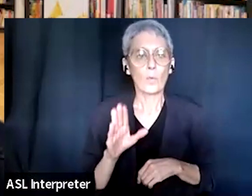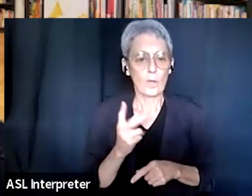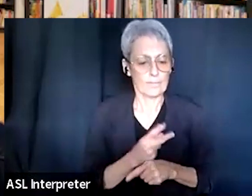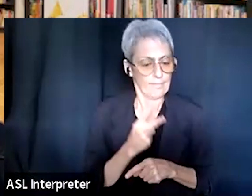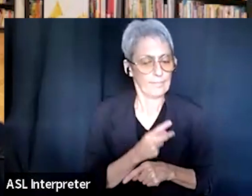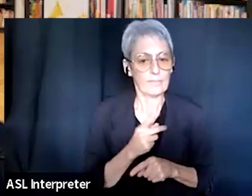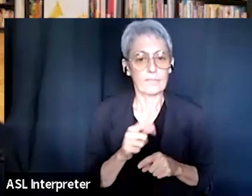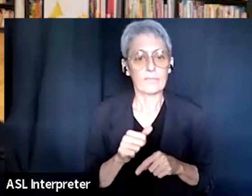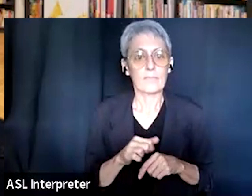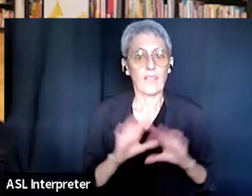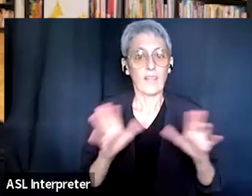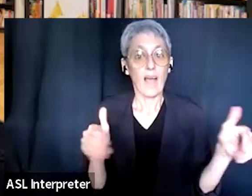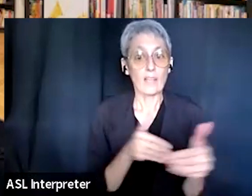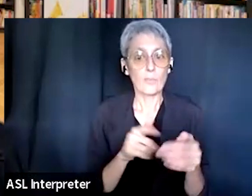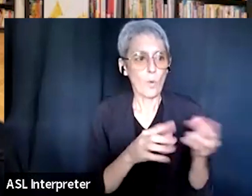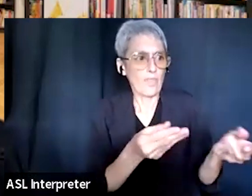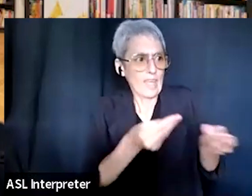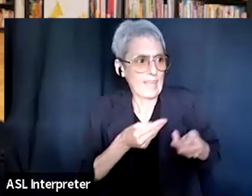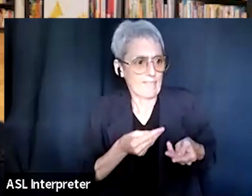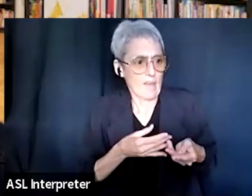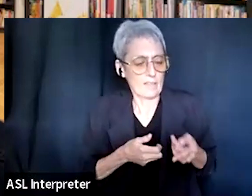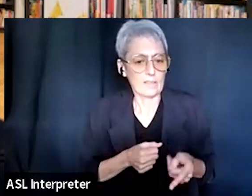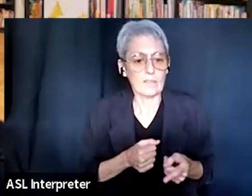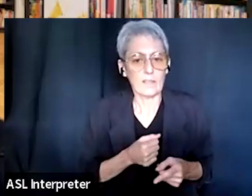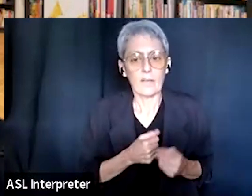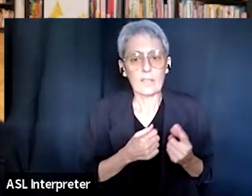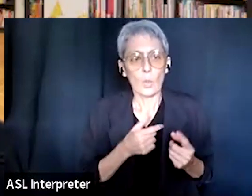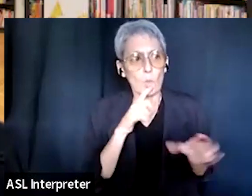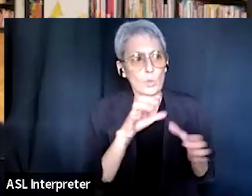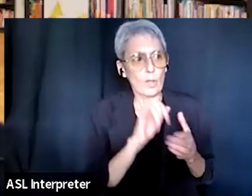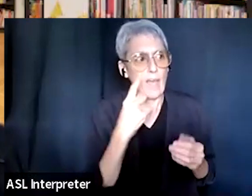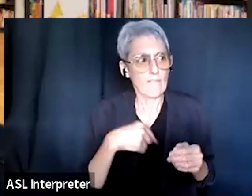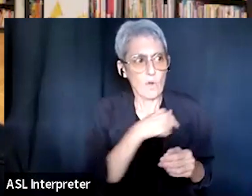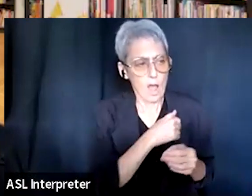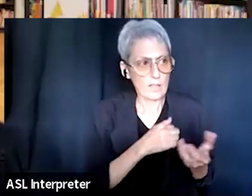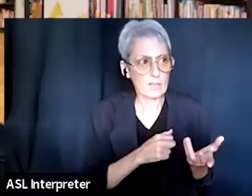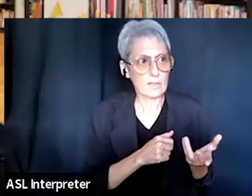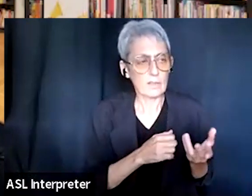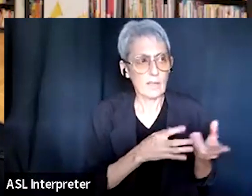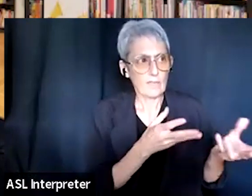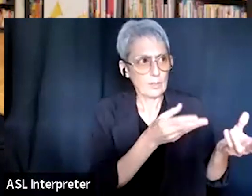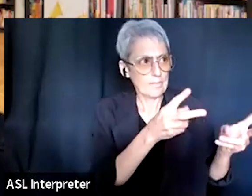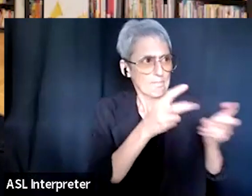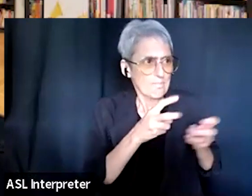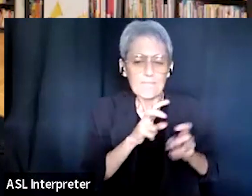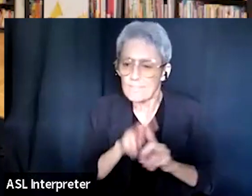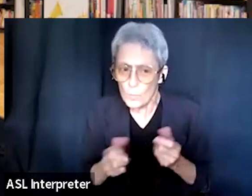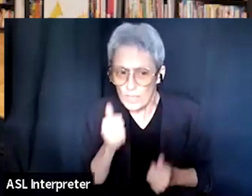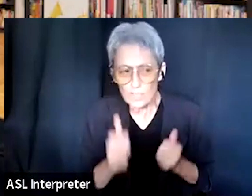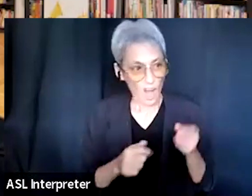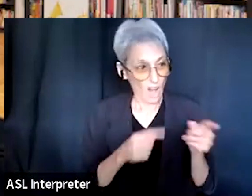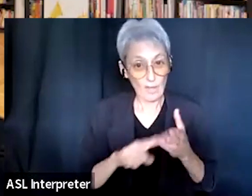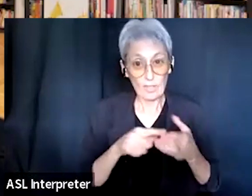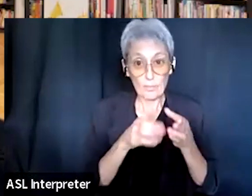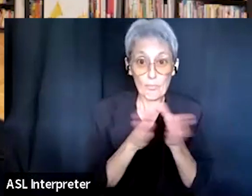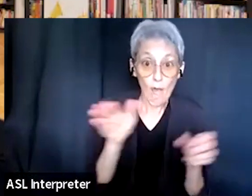in the classroom to think about who are the people that are doing that for us, and are they looking at a broad enough range of research, not to just pick